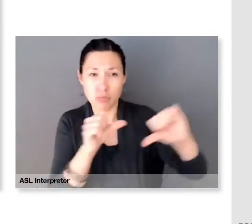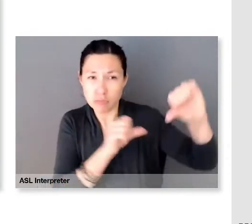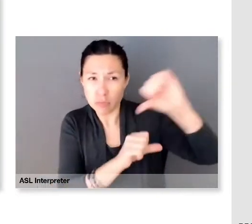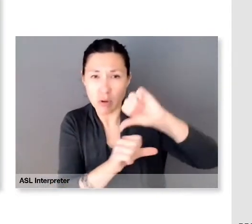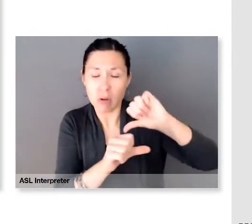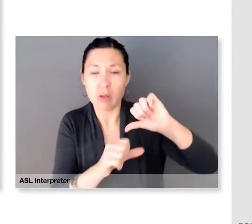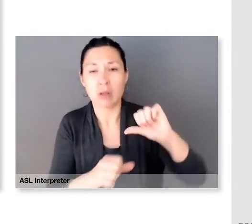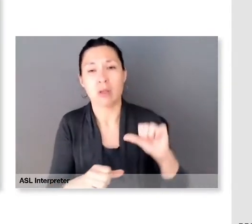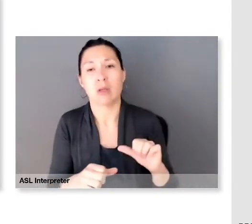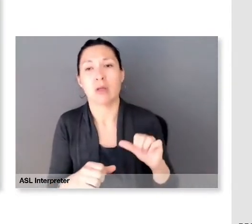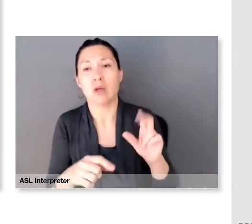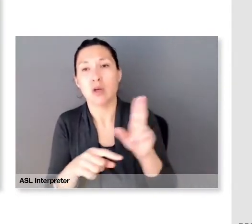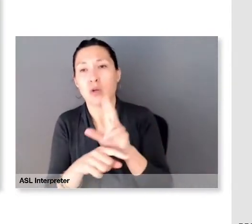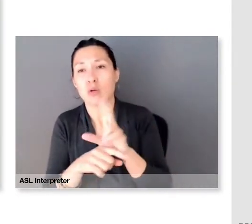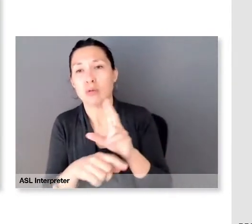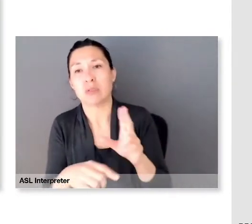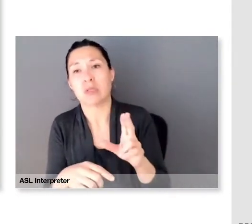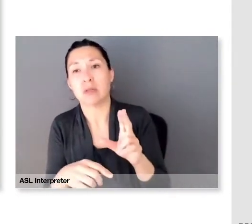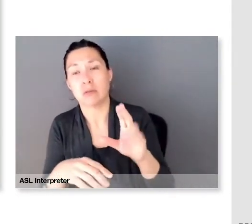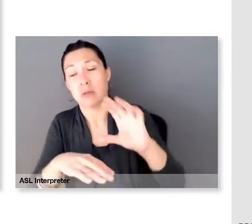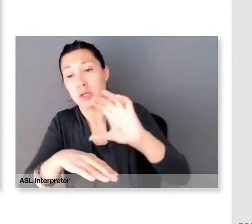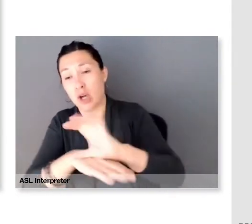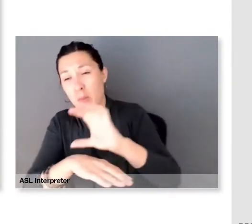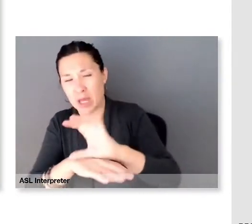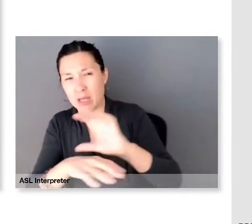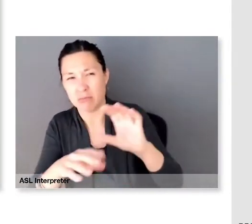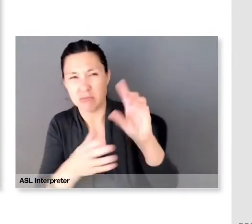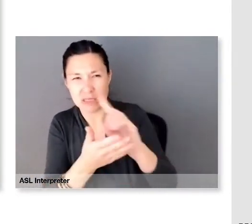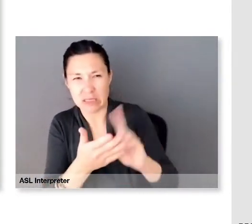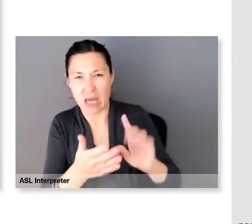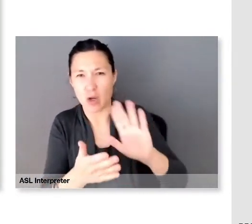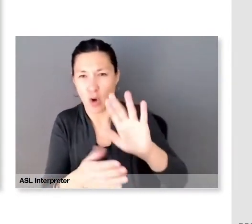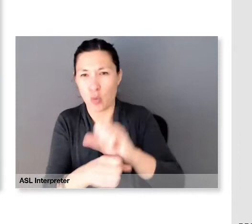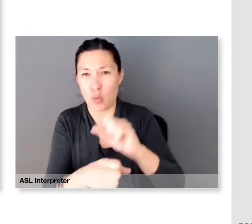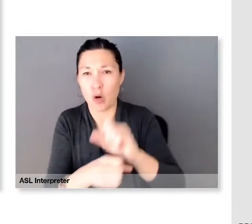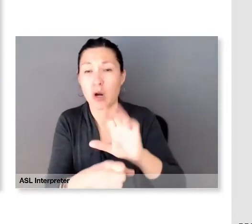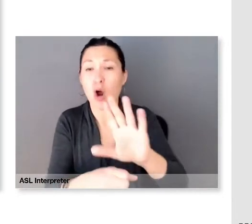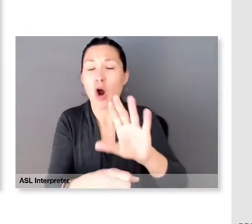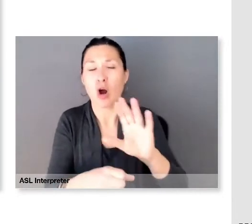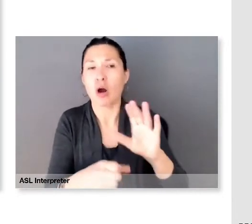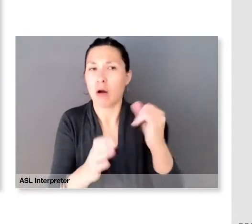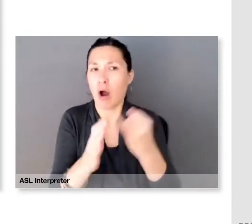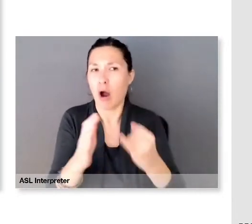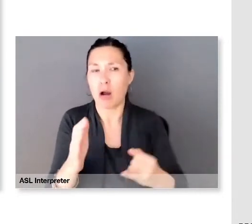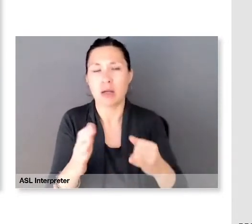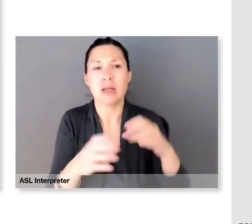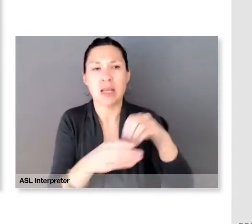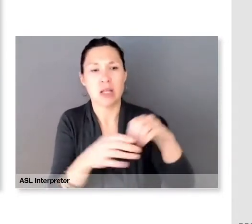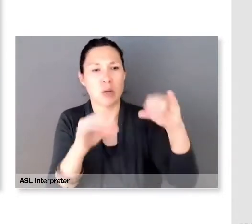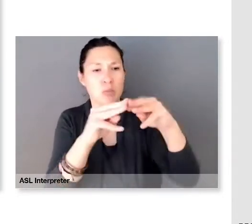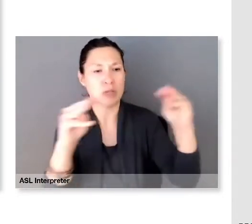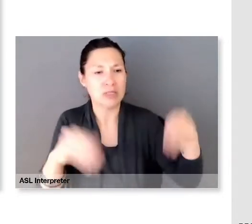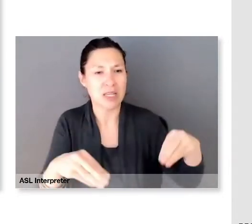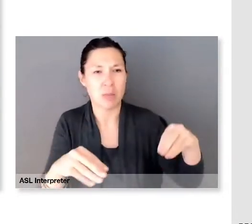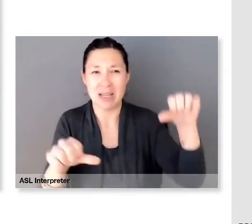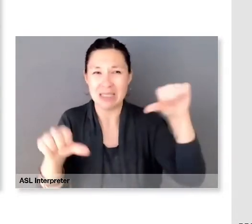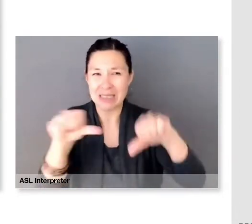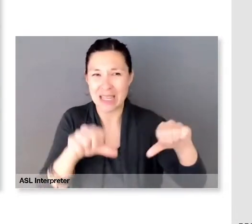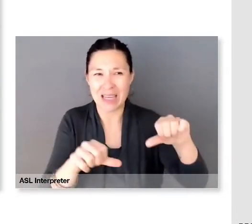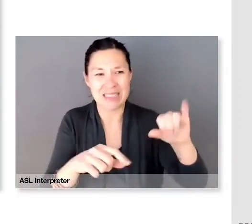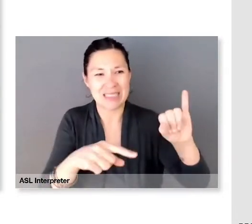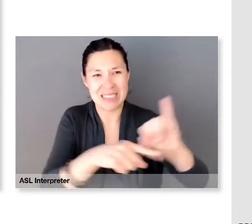with computational design in her work. Her work is in the permanent collection of the Museum of Science and Industry in Chicago. She's been